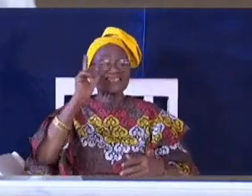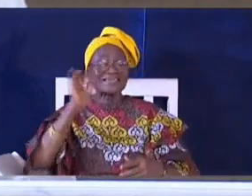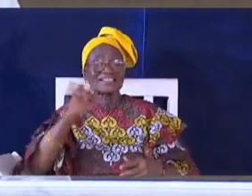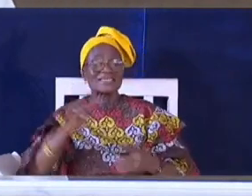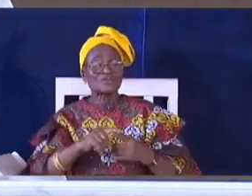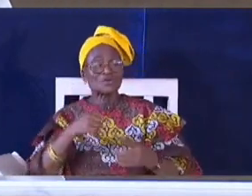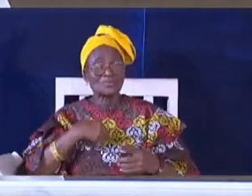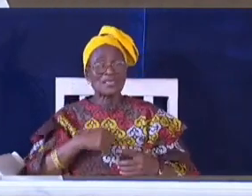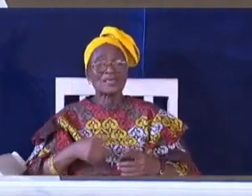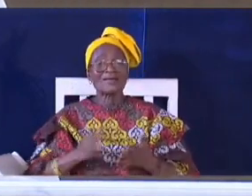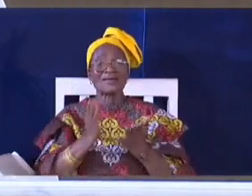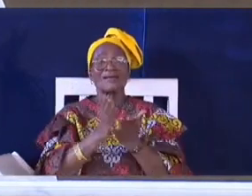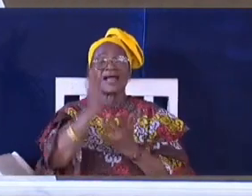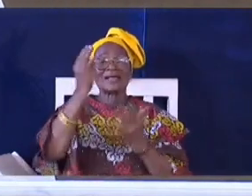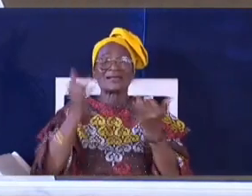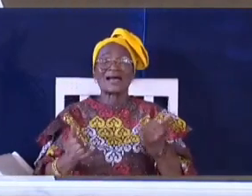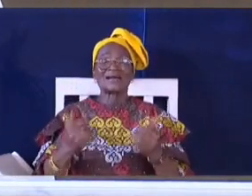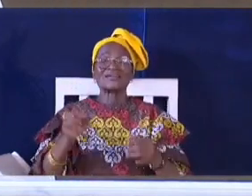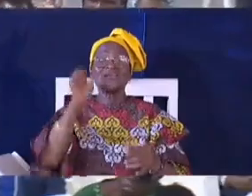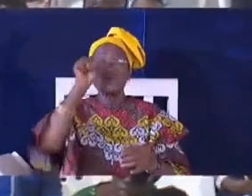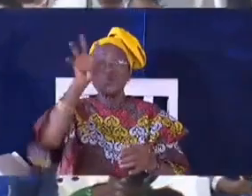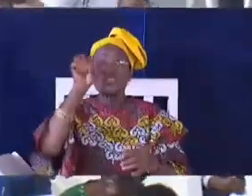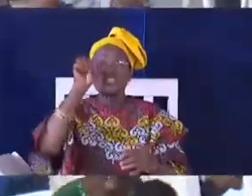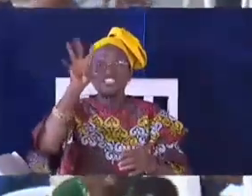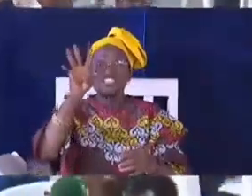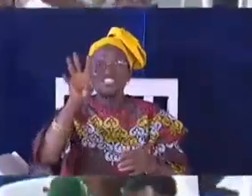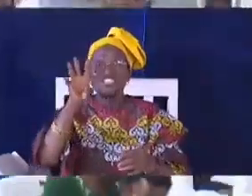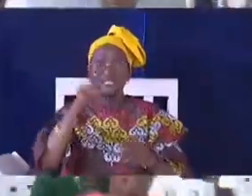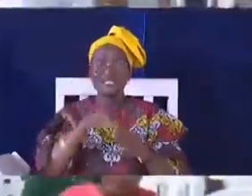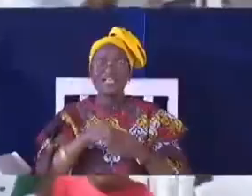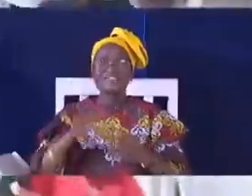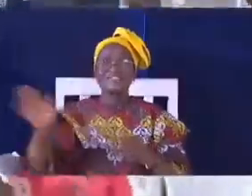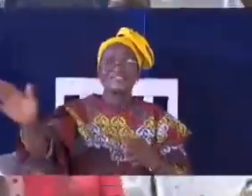The witches in your family are in trouble from tonight.